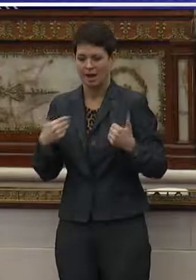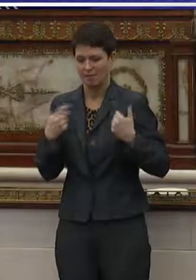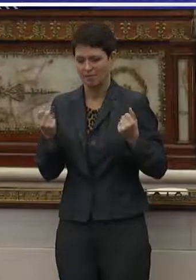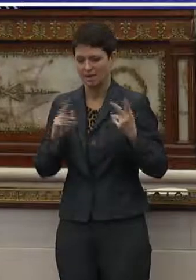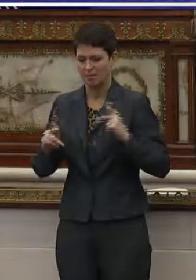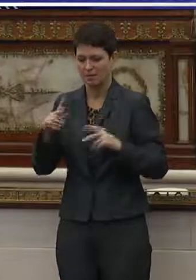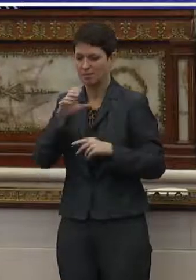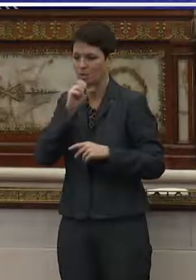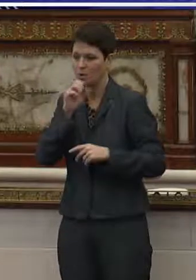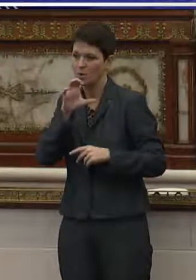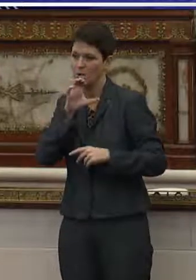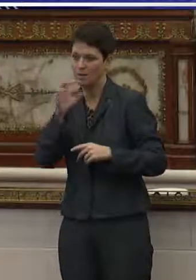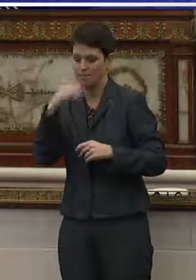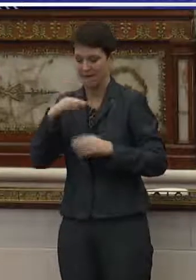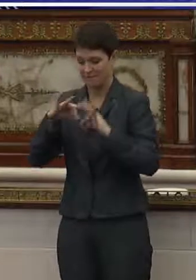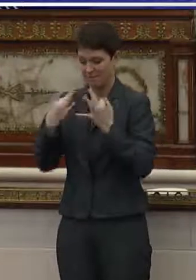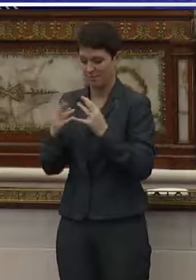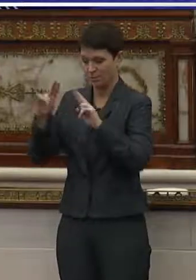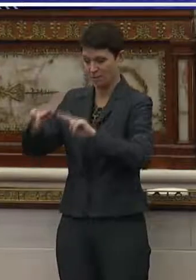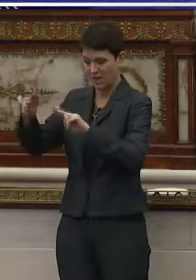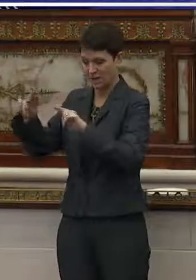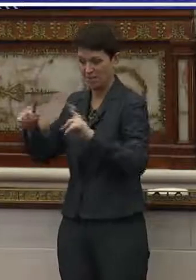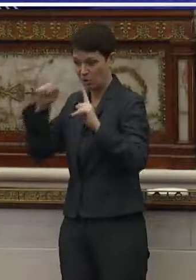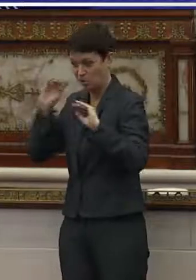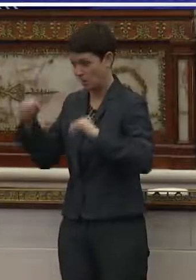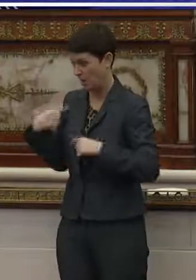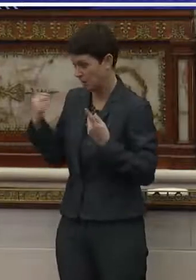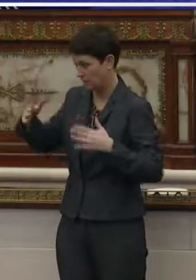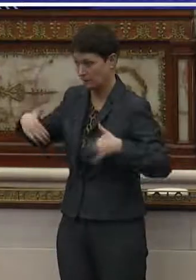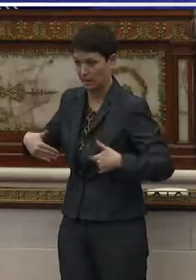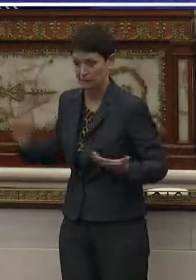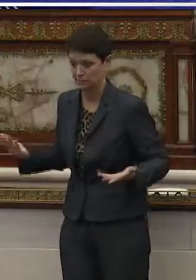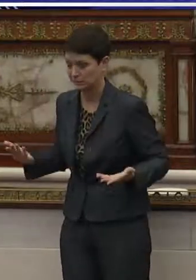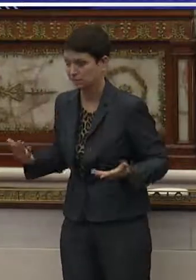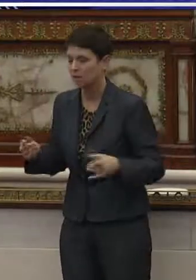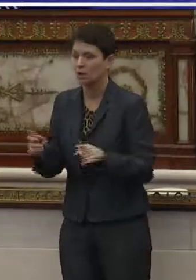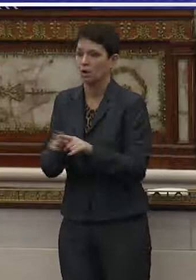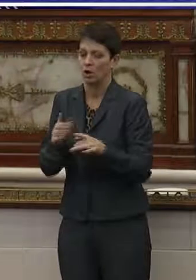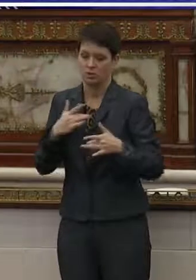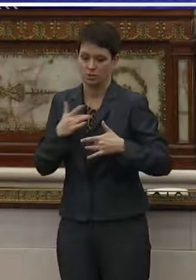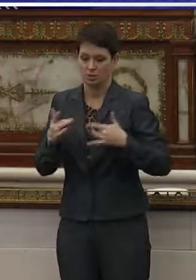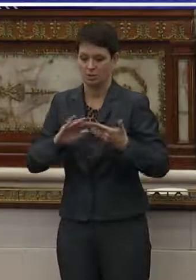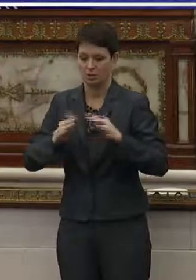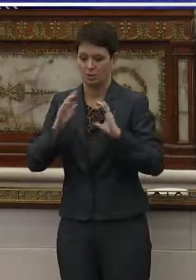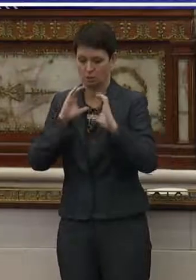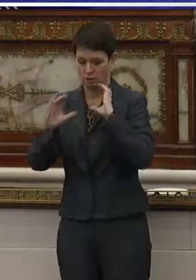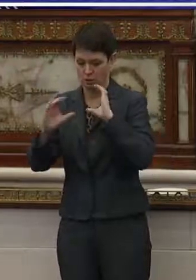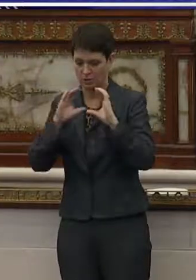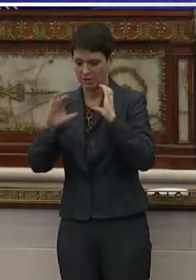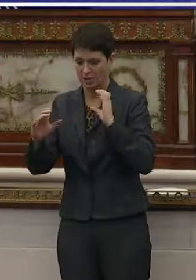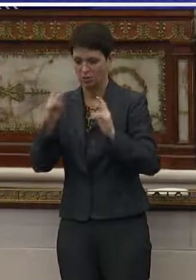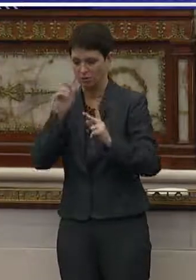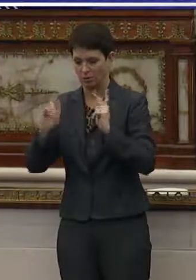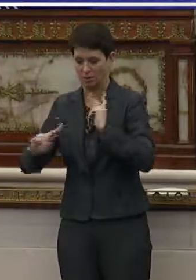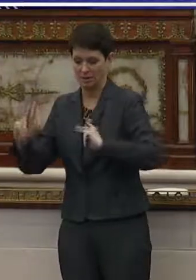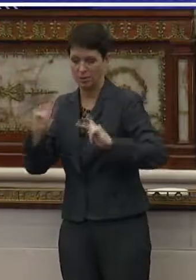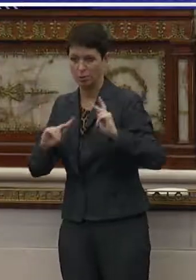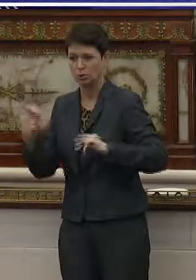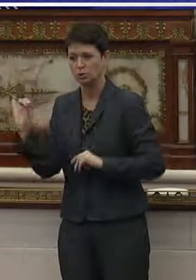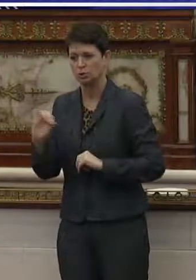people in my family who signed up for the vaccine and haven't heard anything back. I'm also concerned about the communication to constituents, simply